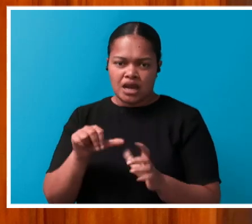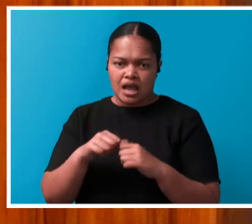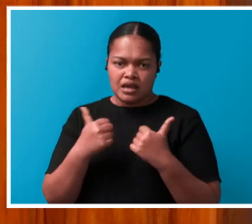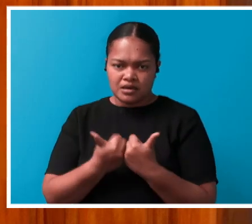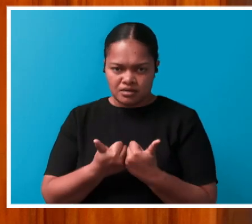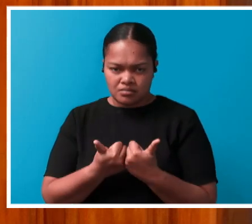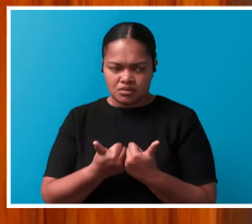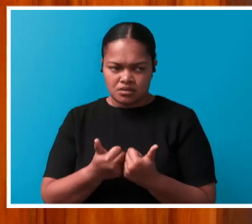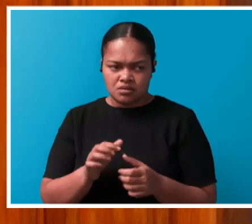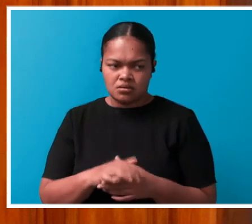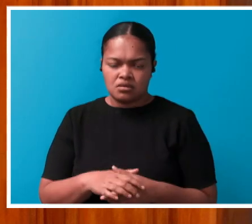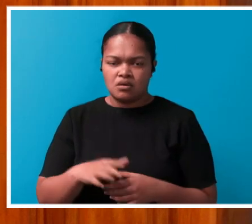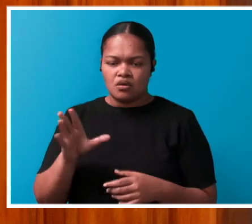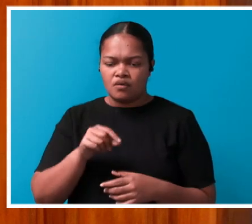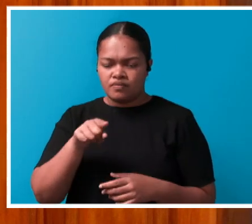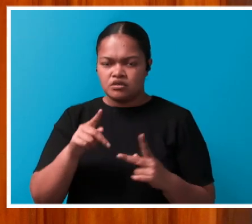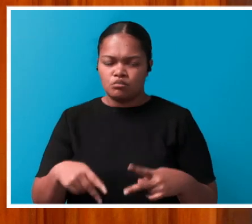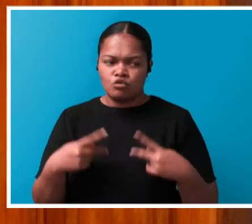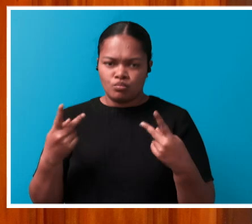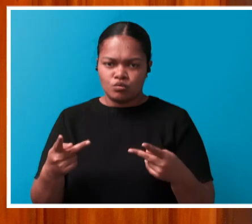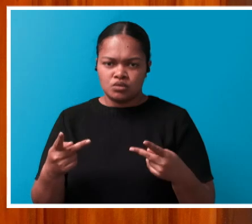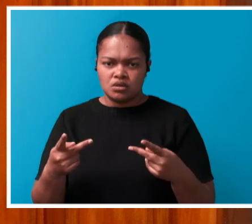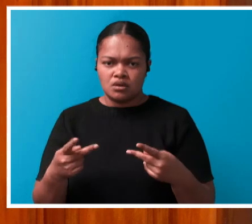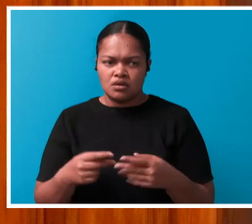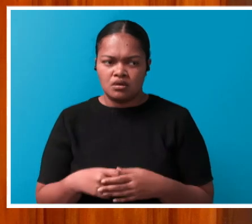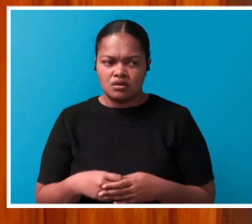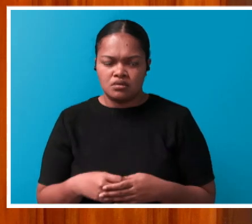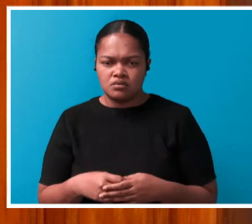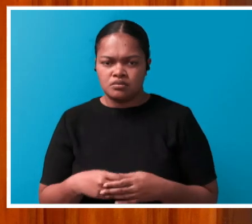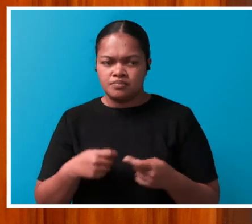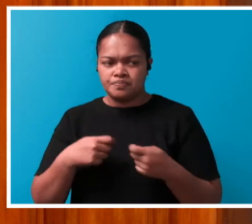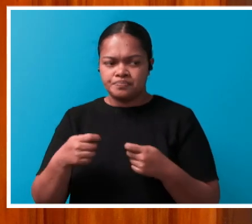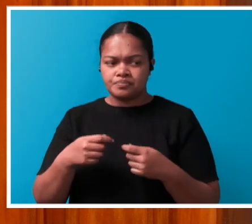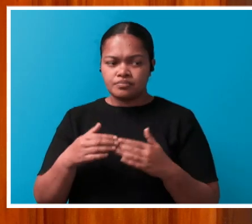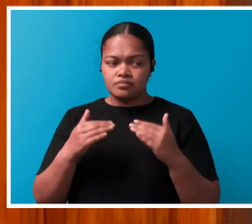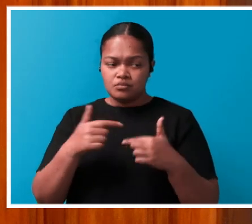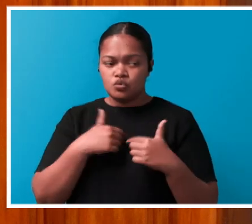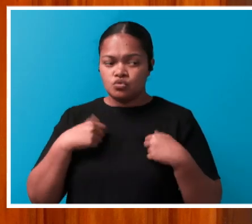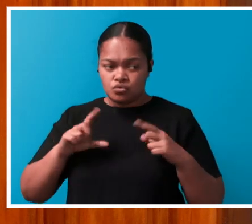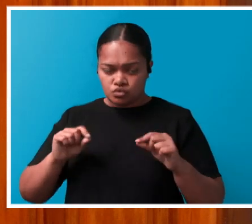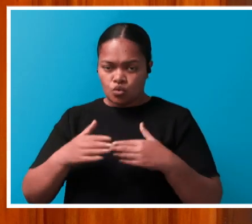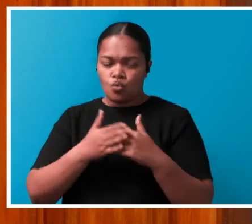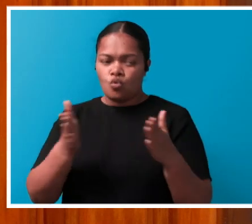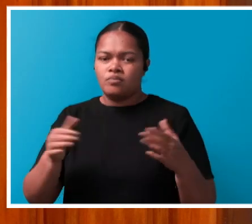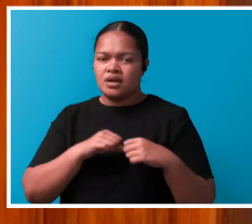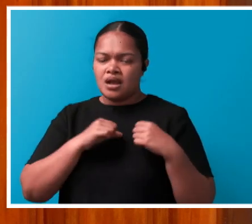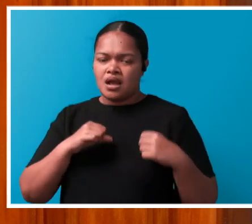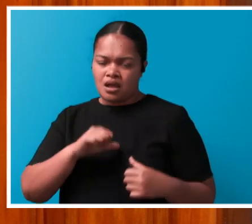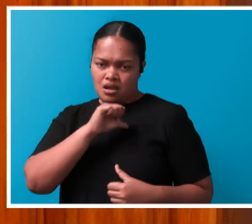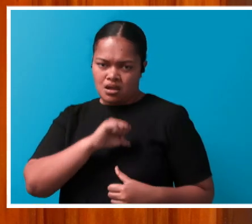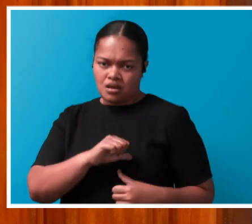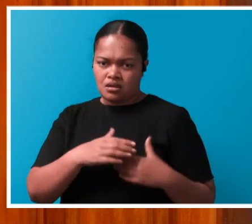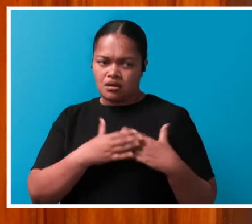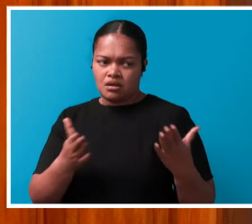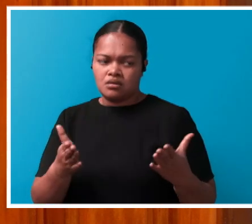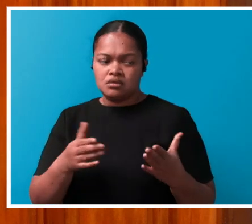regard to the feasibility of this proposal. The marketing tagline was, "We are going to conduct open heart operation," and it's the first time